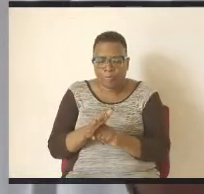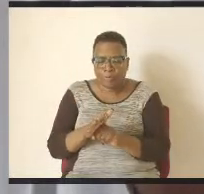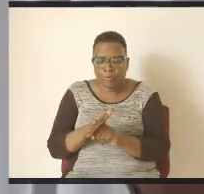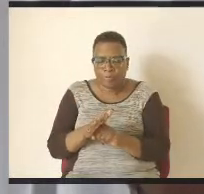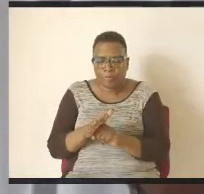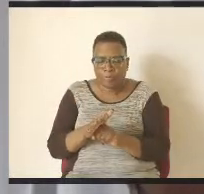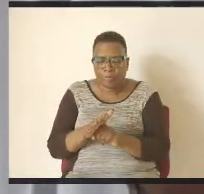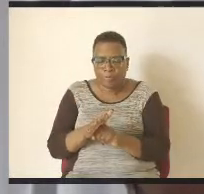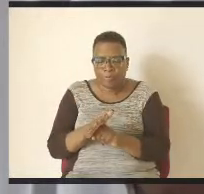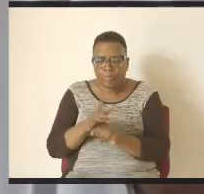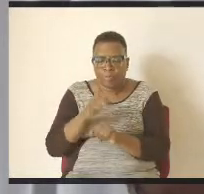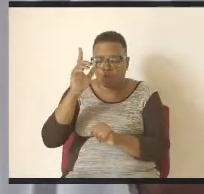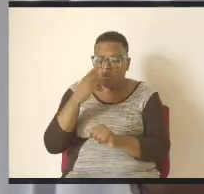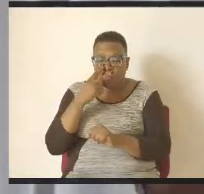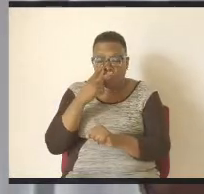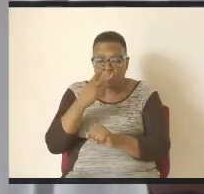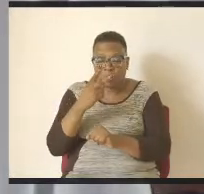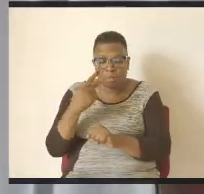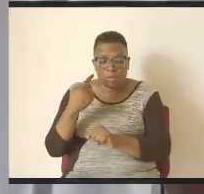that you saw us